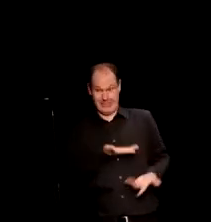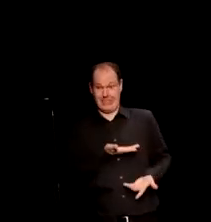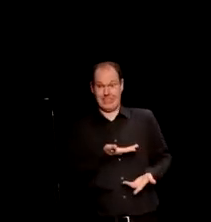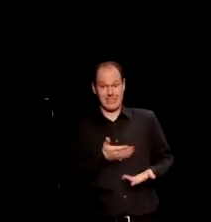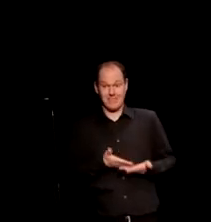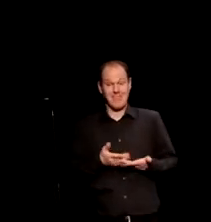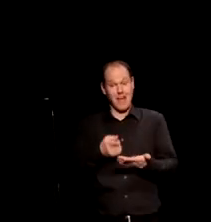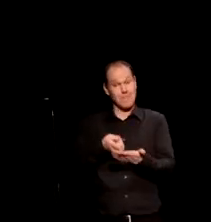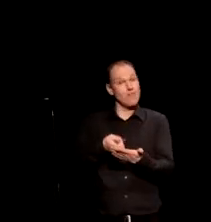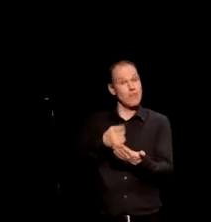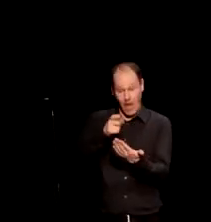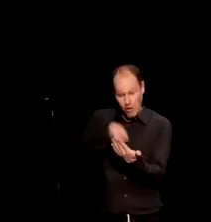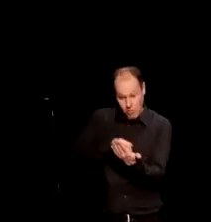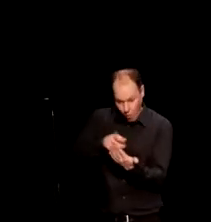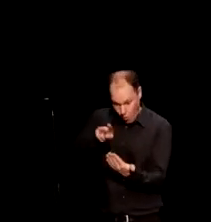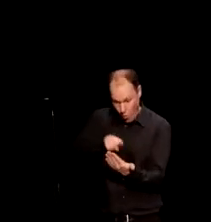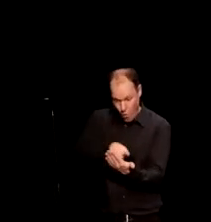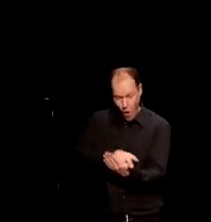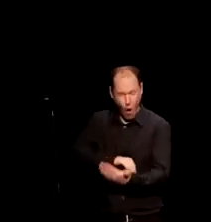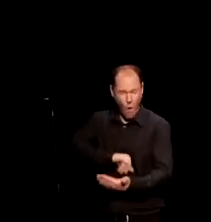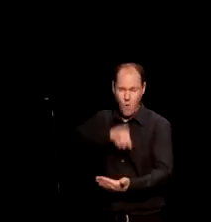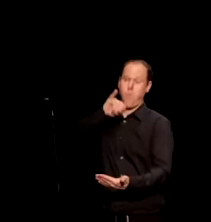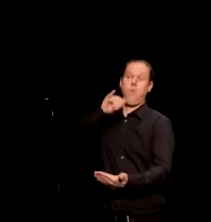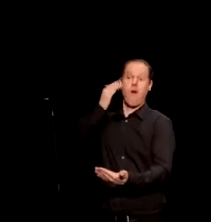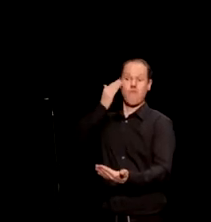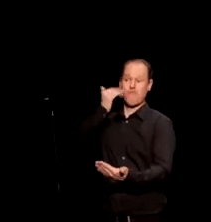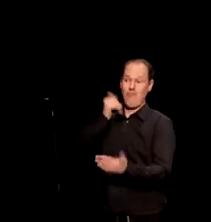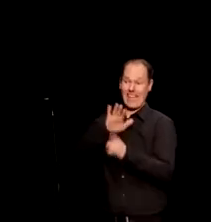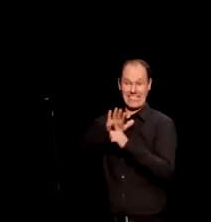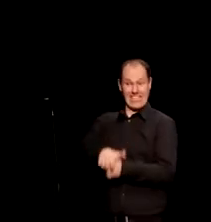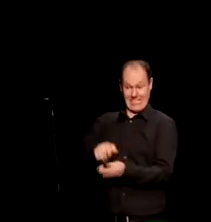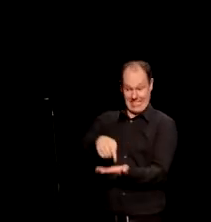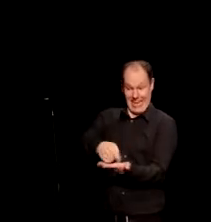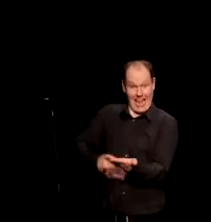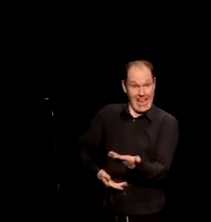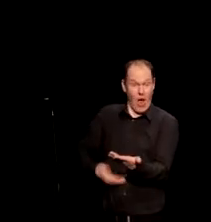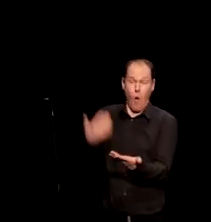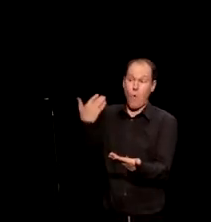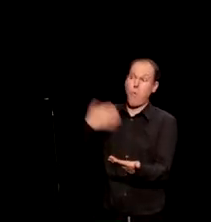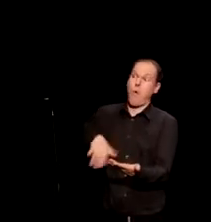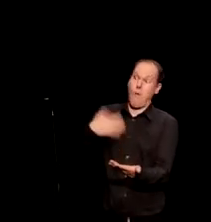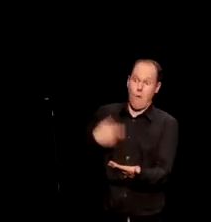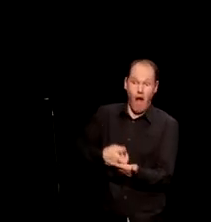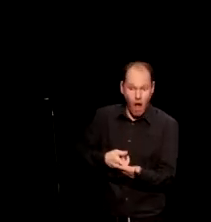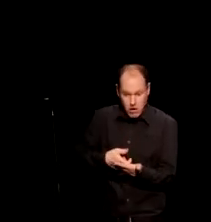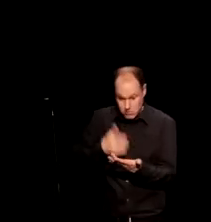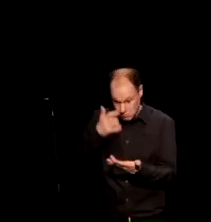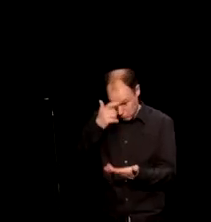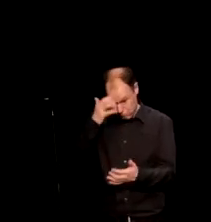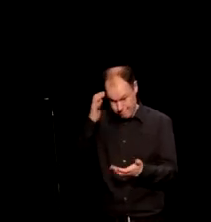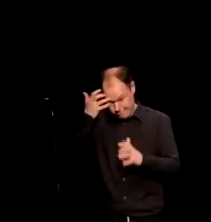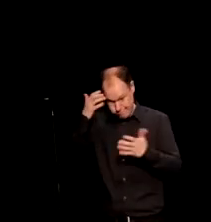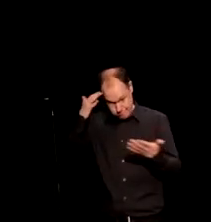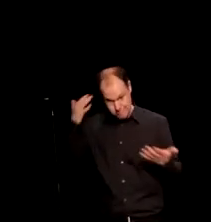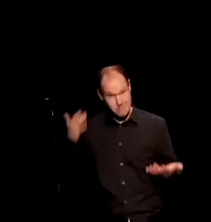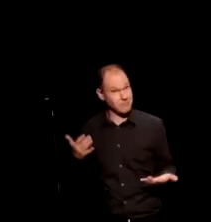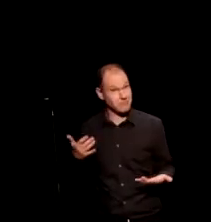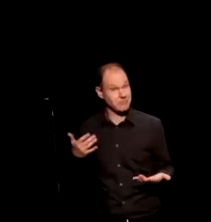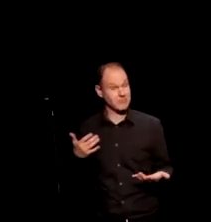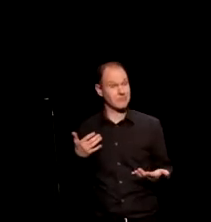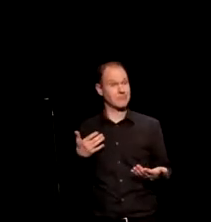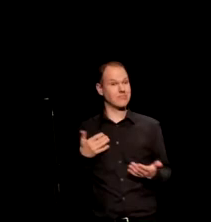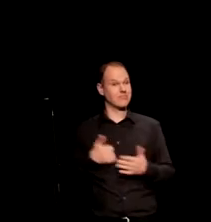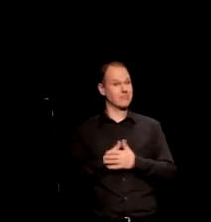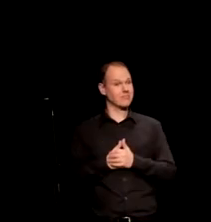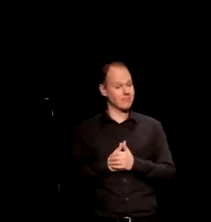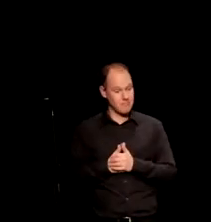the most racist thing I've ever read. And it was just there. It was a matter of fact thing. And I couldn't get my head around it. Could not get my head